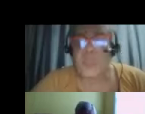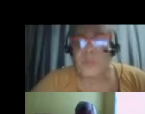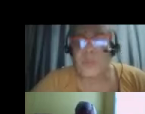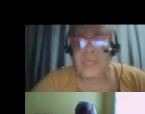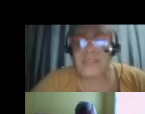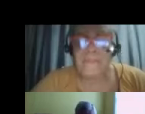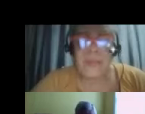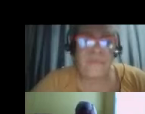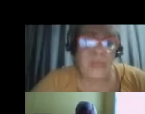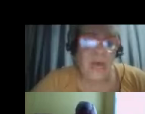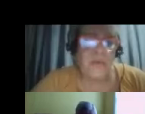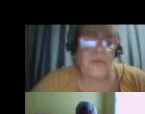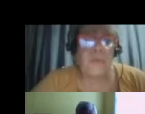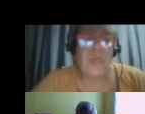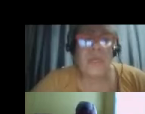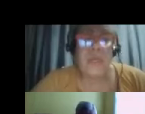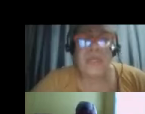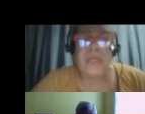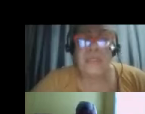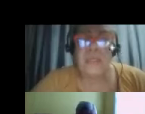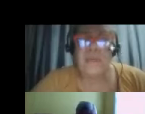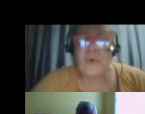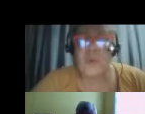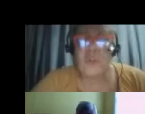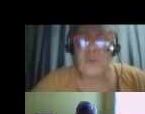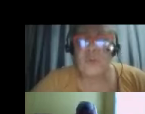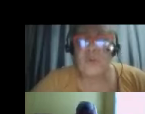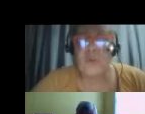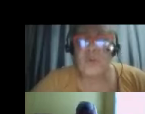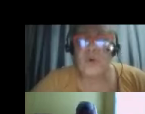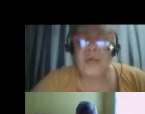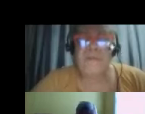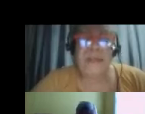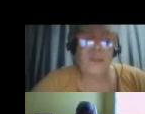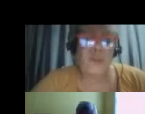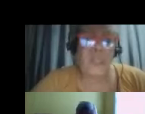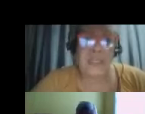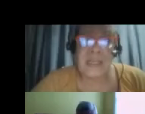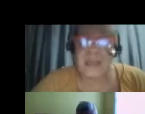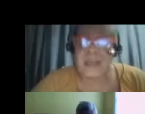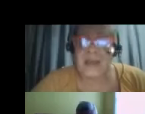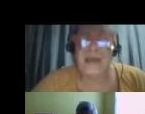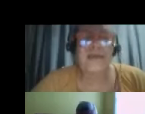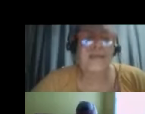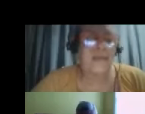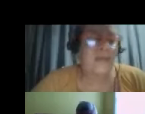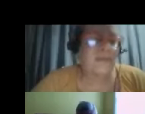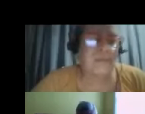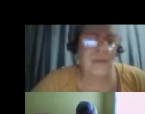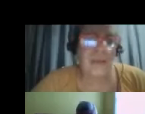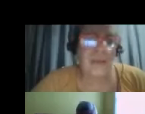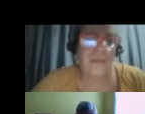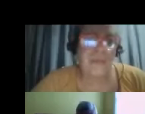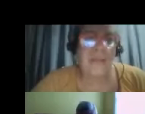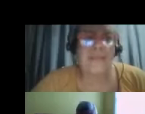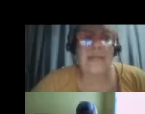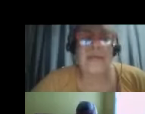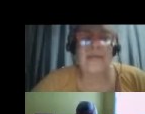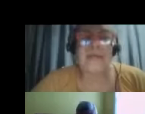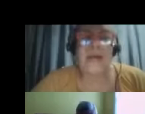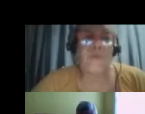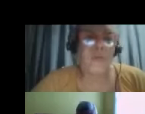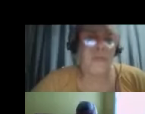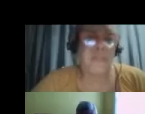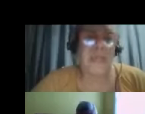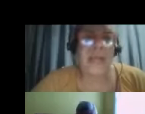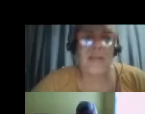already planned. And we have some really great expertise on the line. So please feel free to pop in and let us know if there's